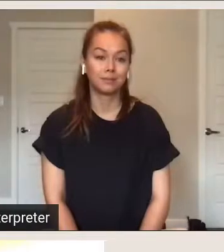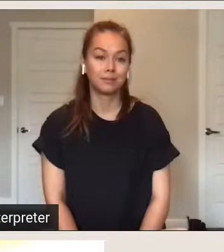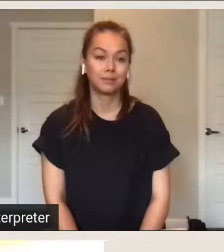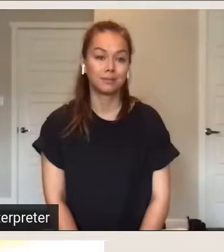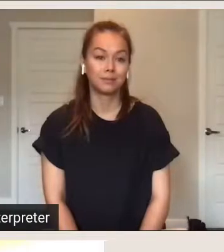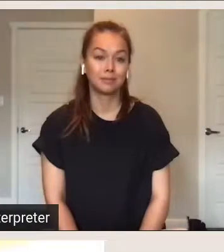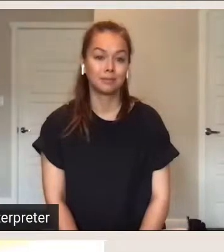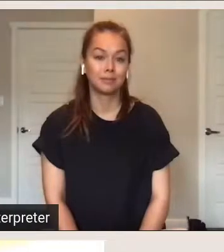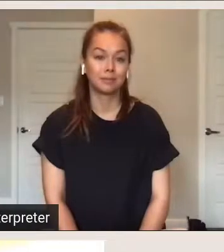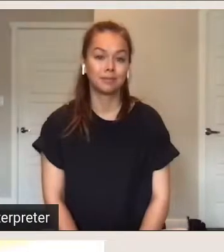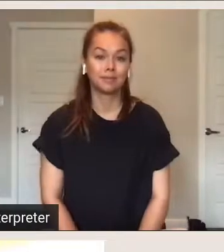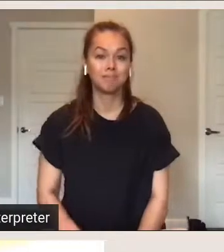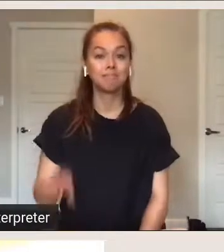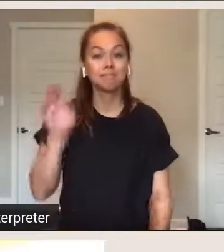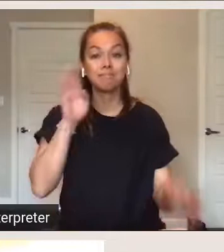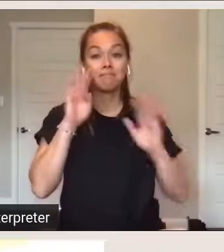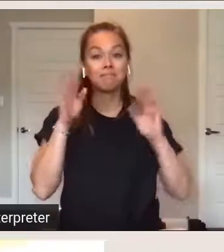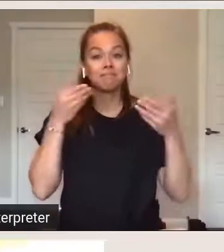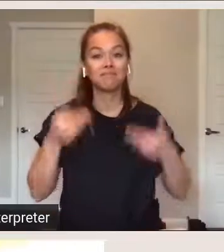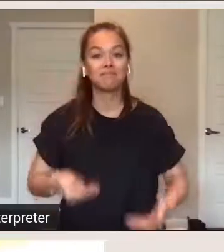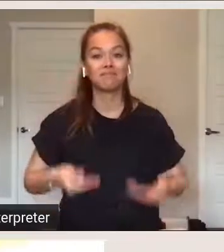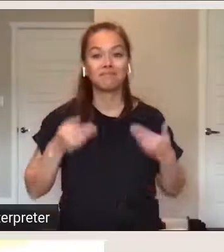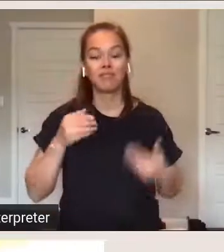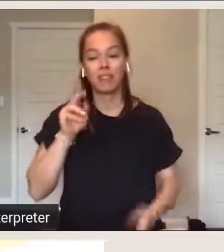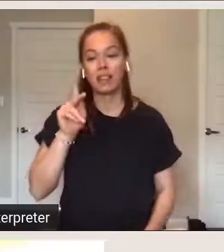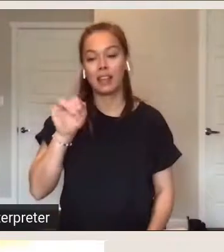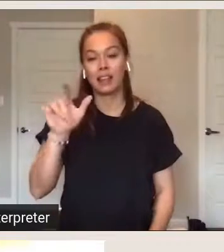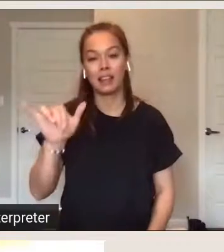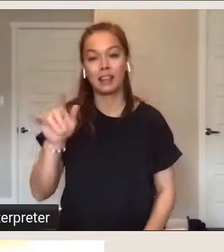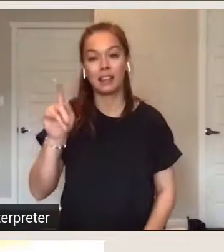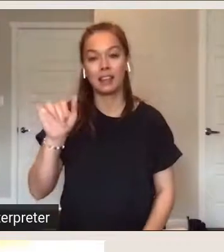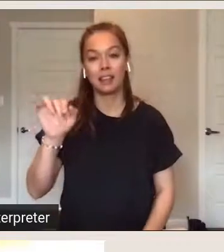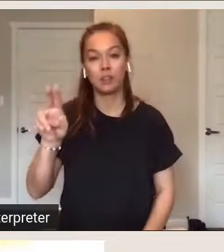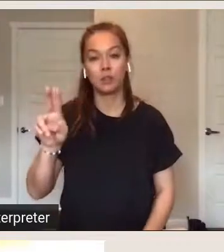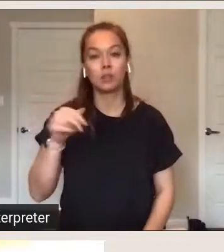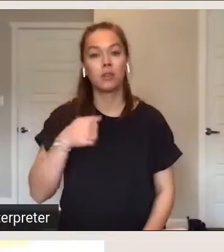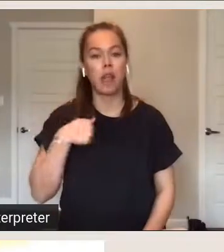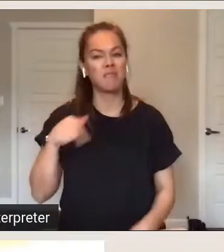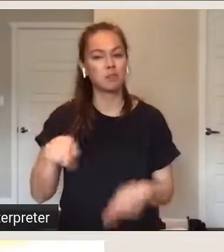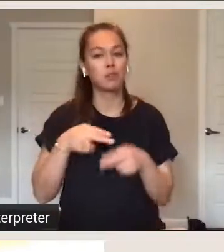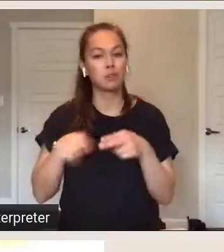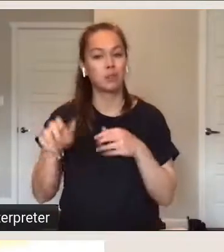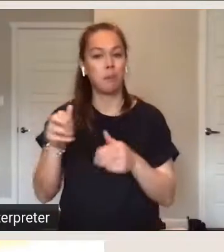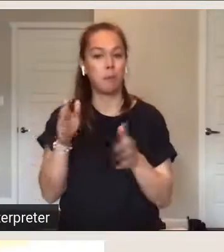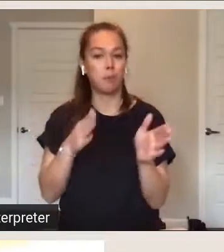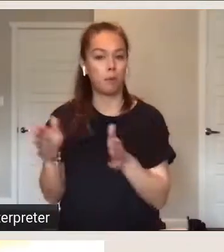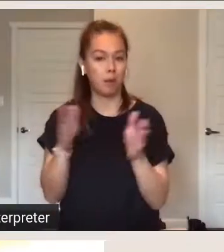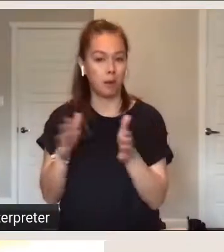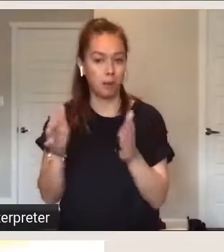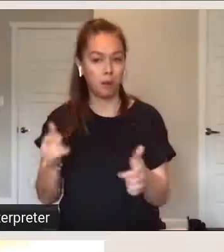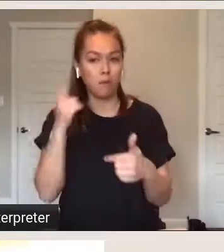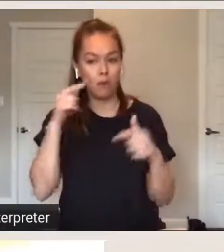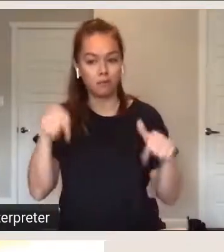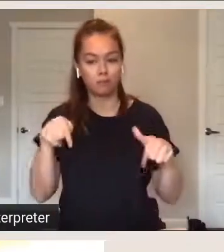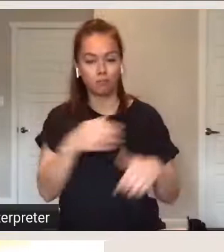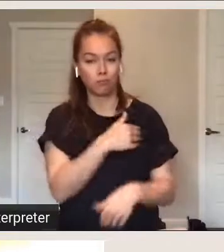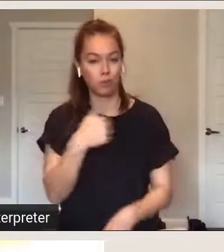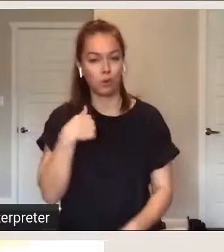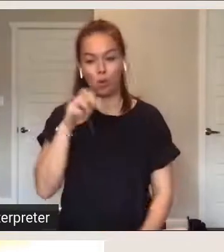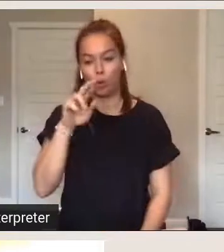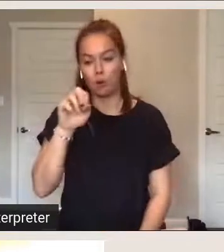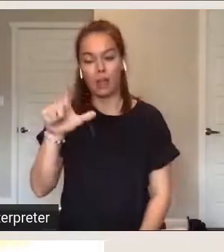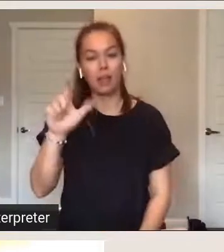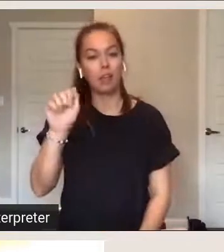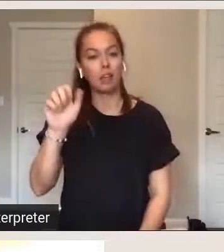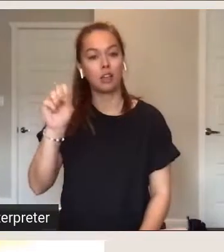Hey, I'm Kelly Loy, and I'm the shorts programmer at the Toronto Real Asian International Film Festival. Welcome to